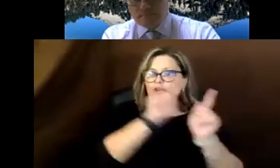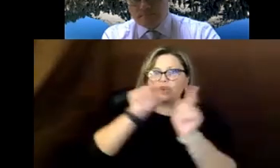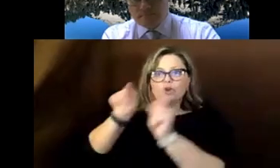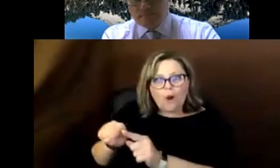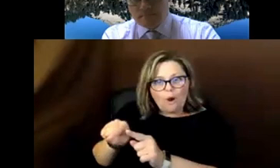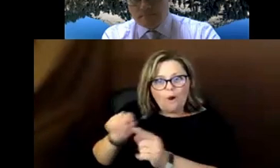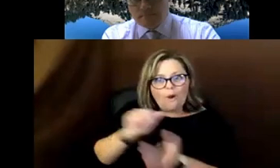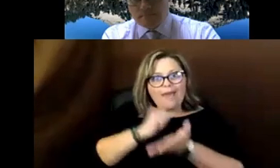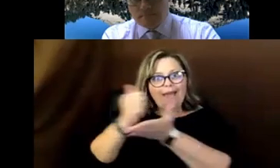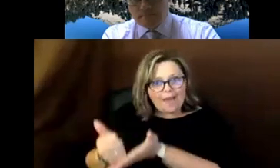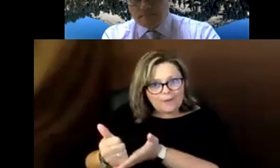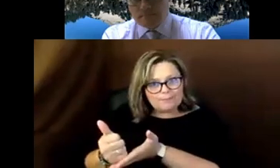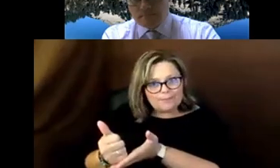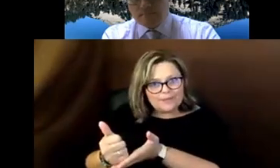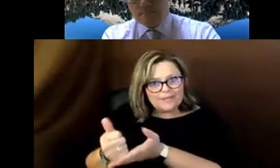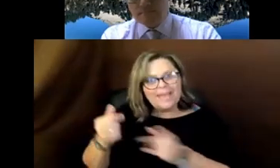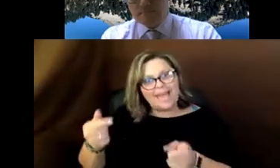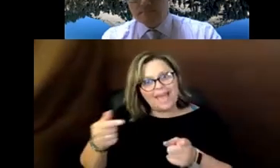they could be creating a village movement.